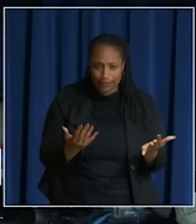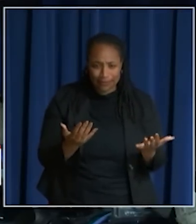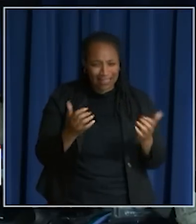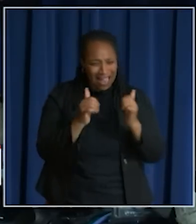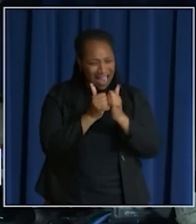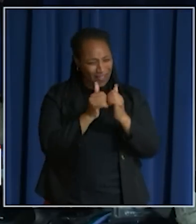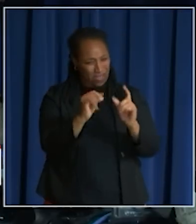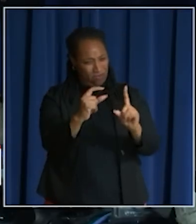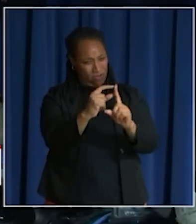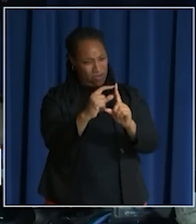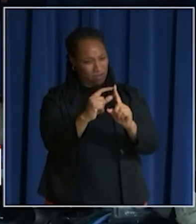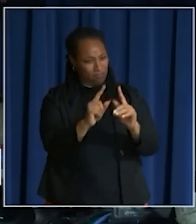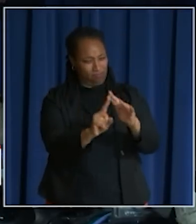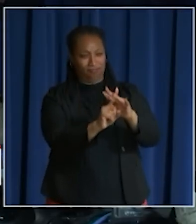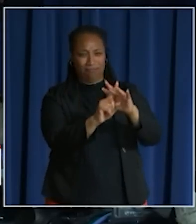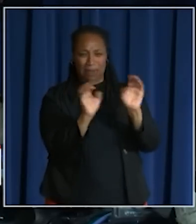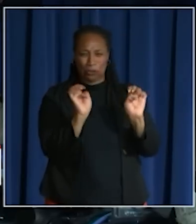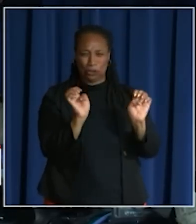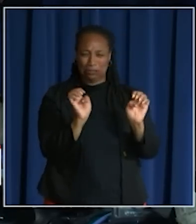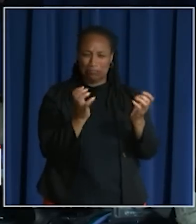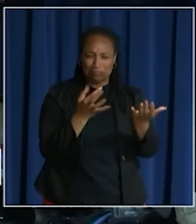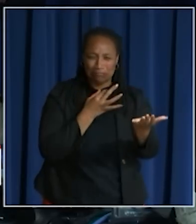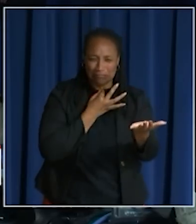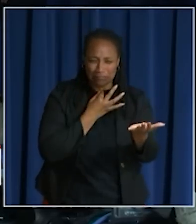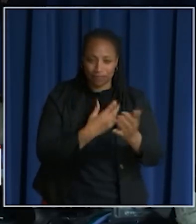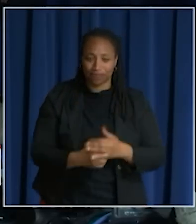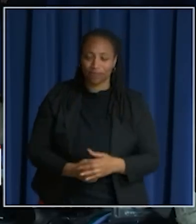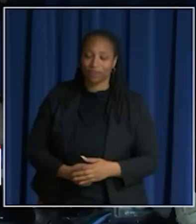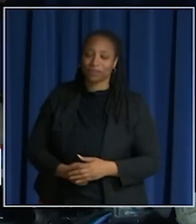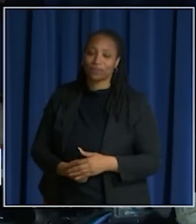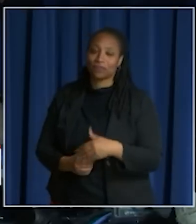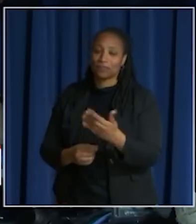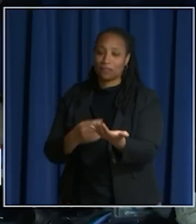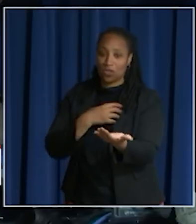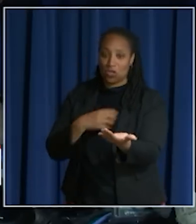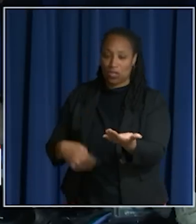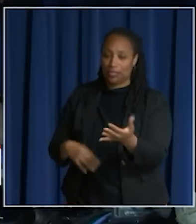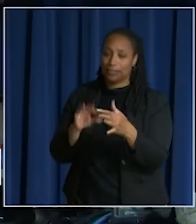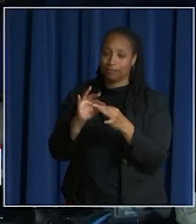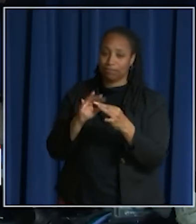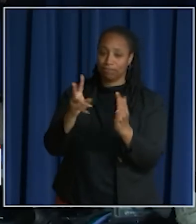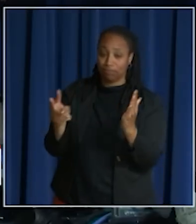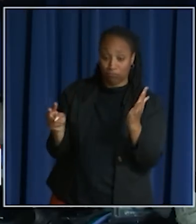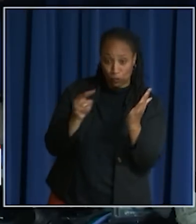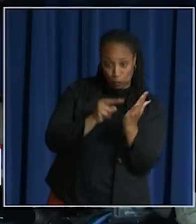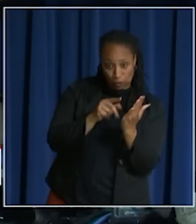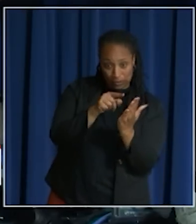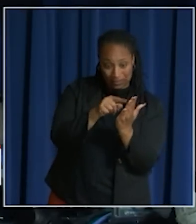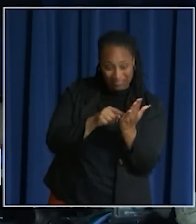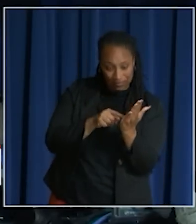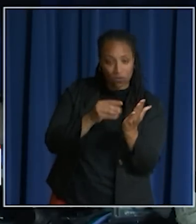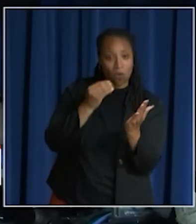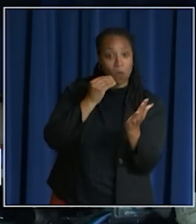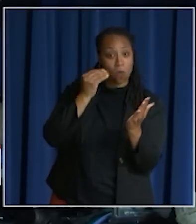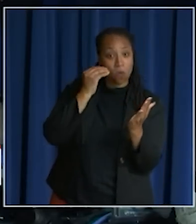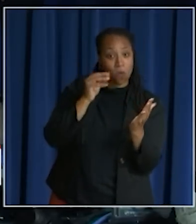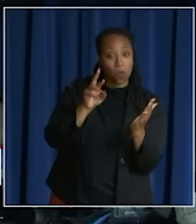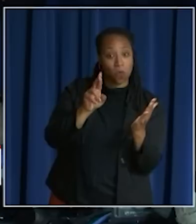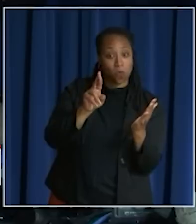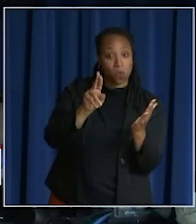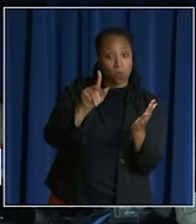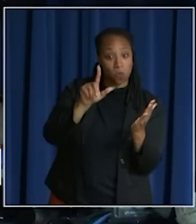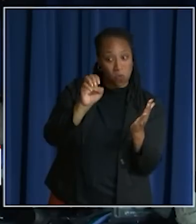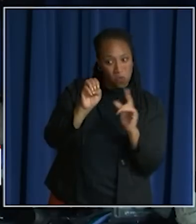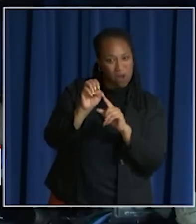Well, what I would point you to is the Home Rule Charter that gives the president the ability to determine